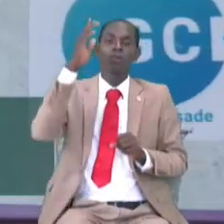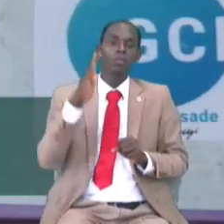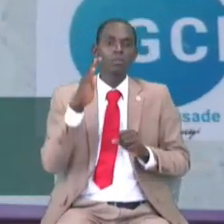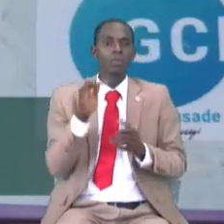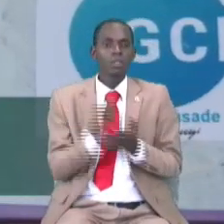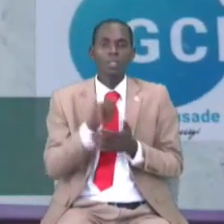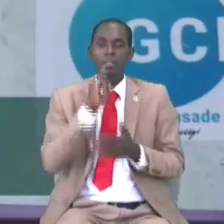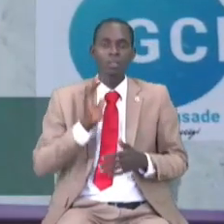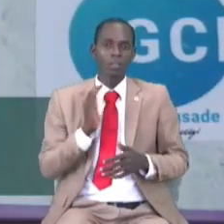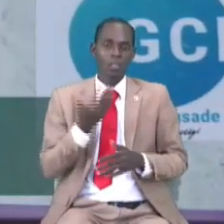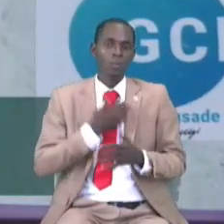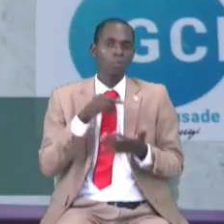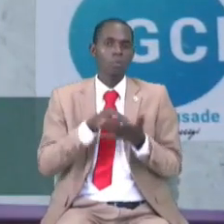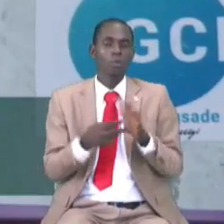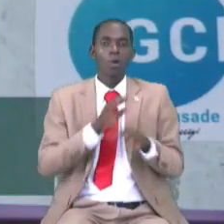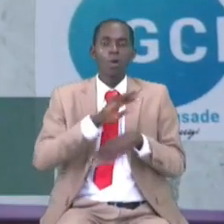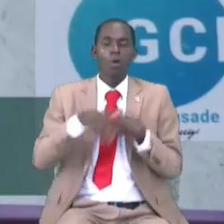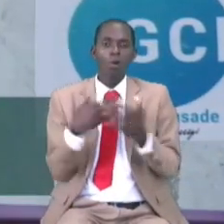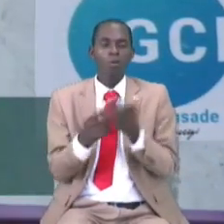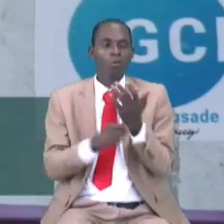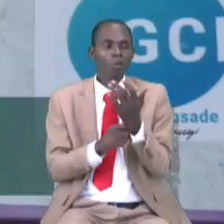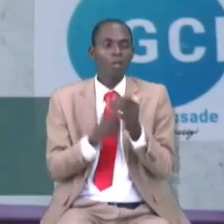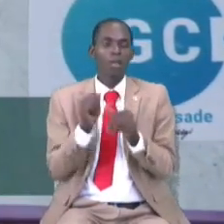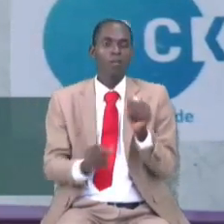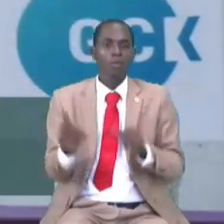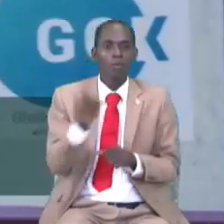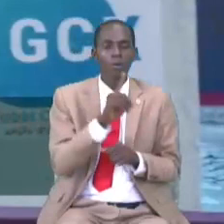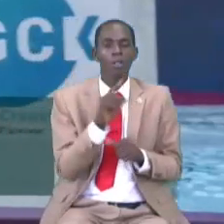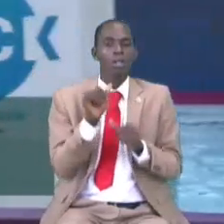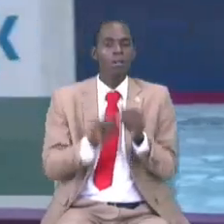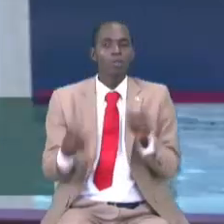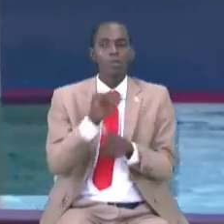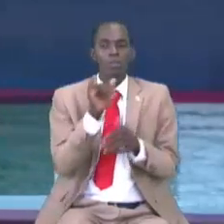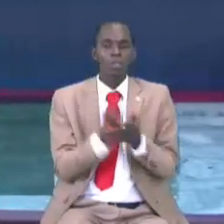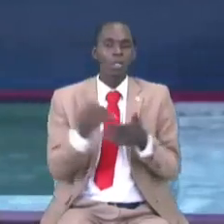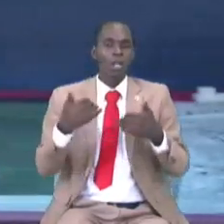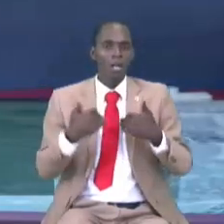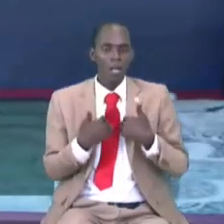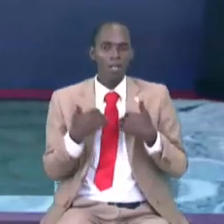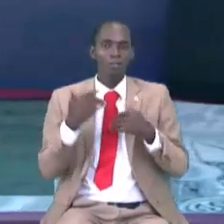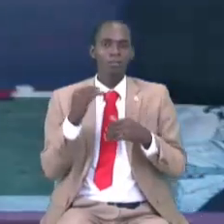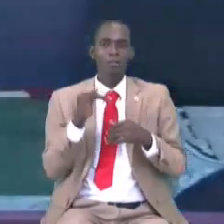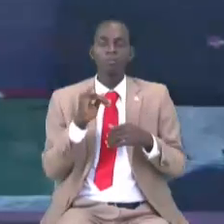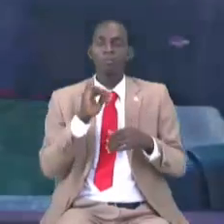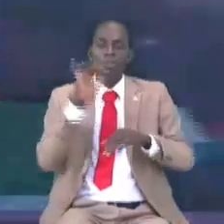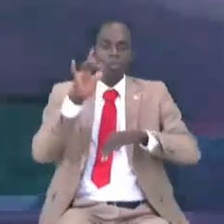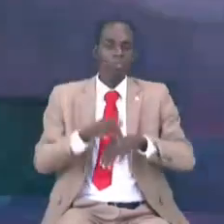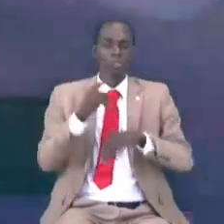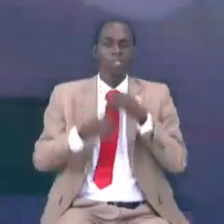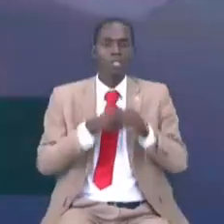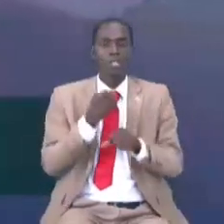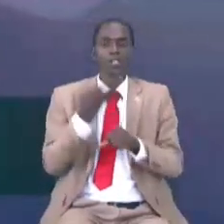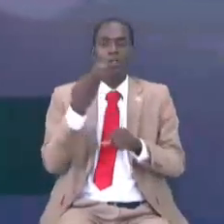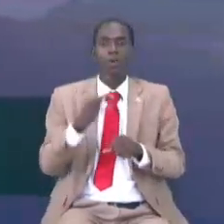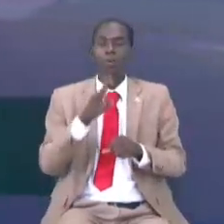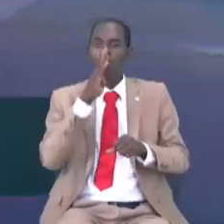everyone that has reached the age of accountability, that is, they know left from right, they know that if they